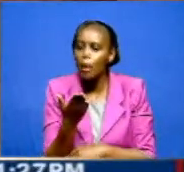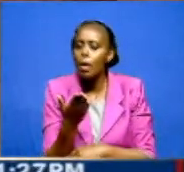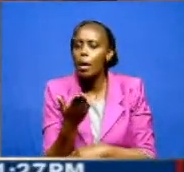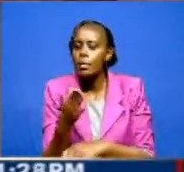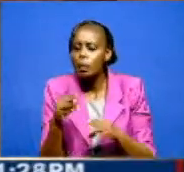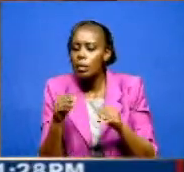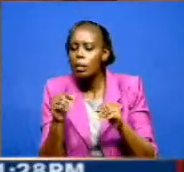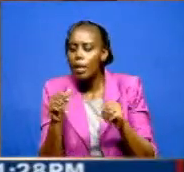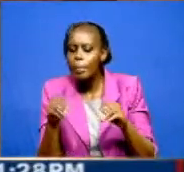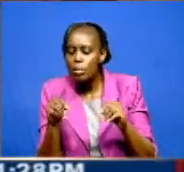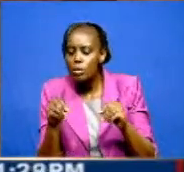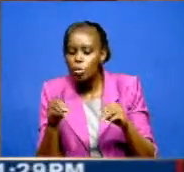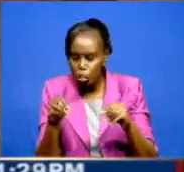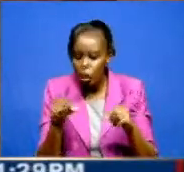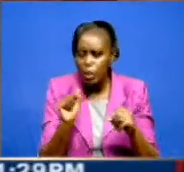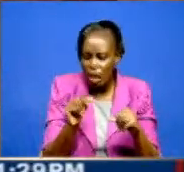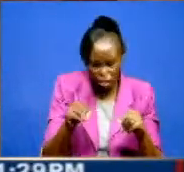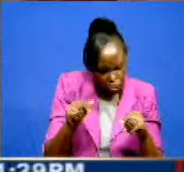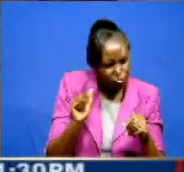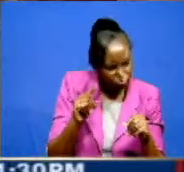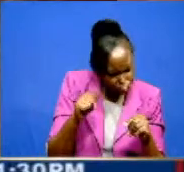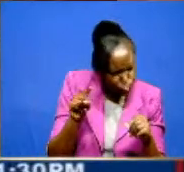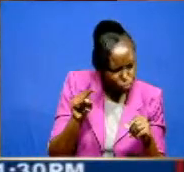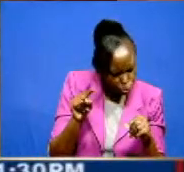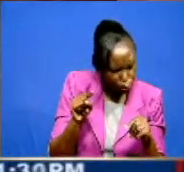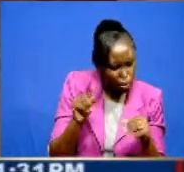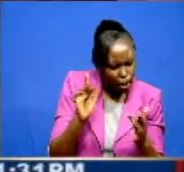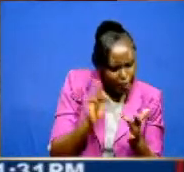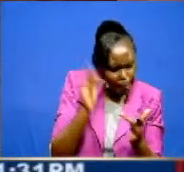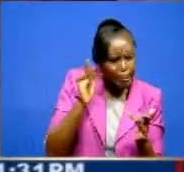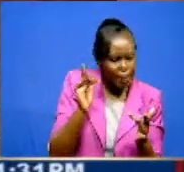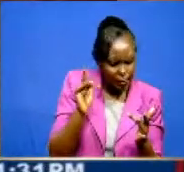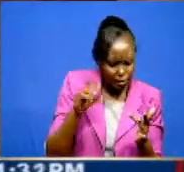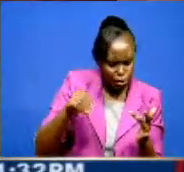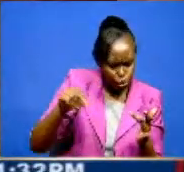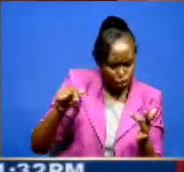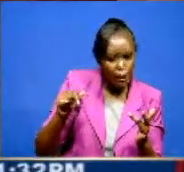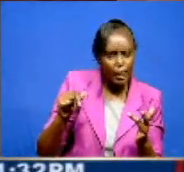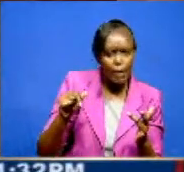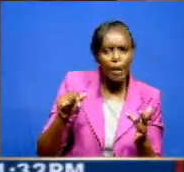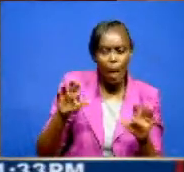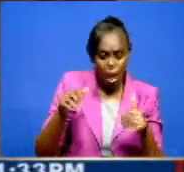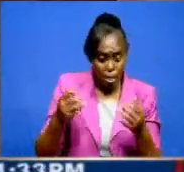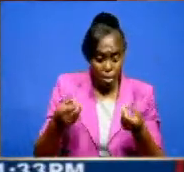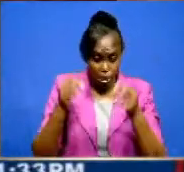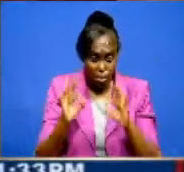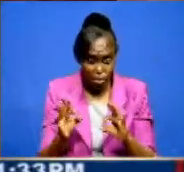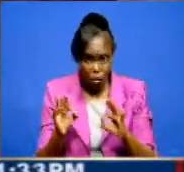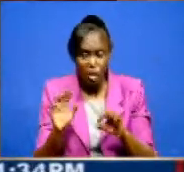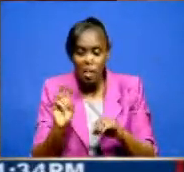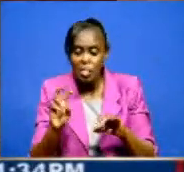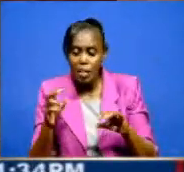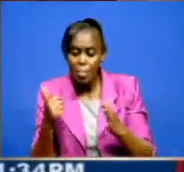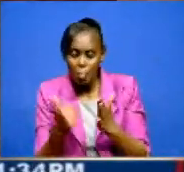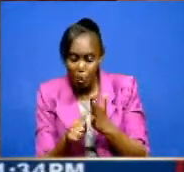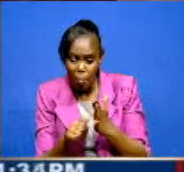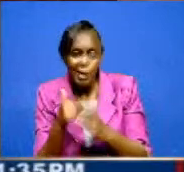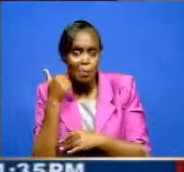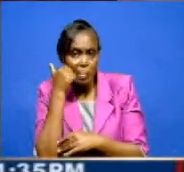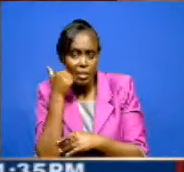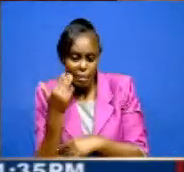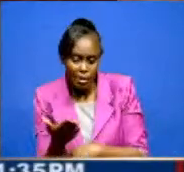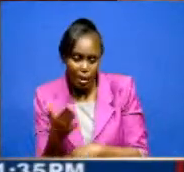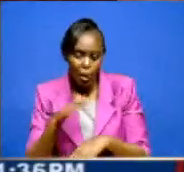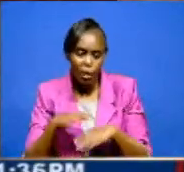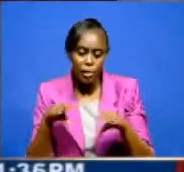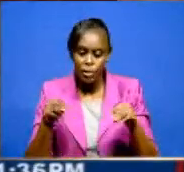soil, and they say, with this kind of soil, this is what you need to do. They'll be able to see whether the outbreaks of diseases, you